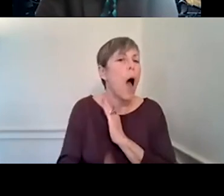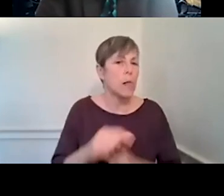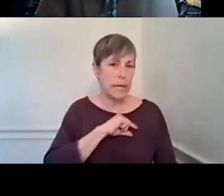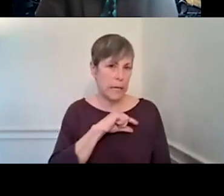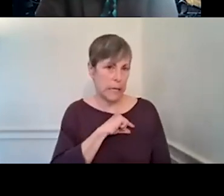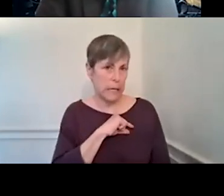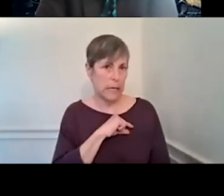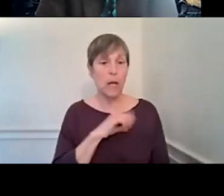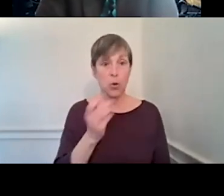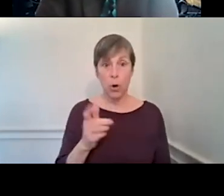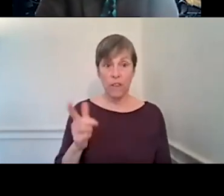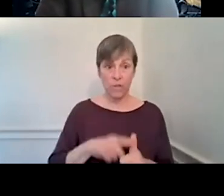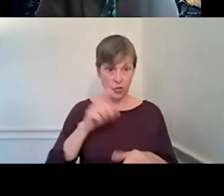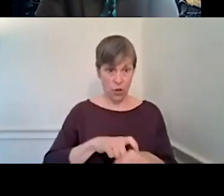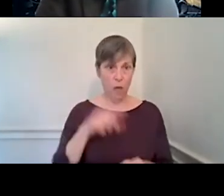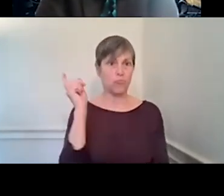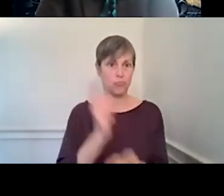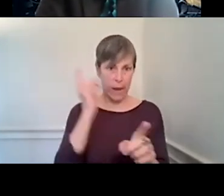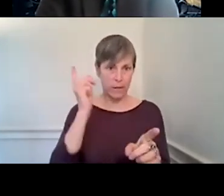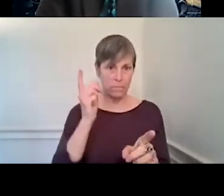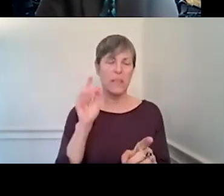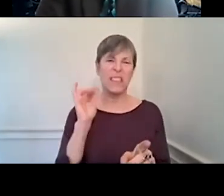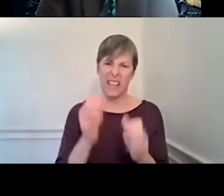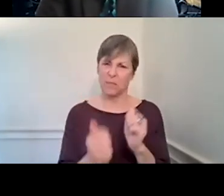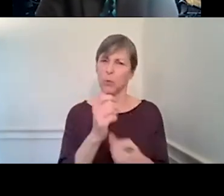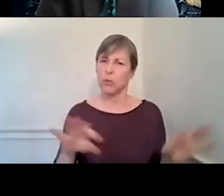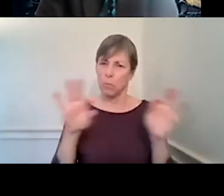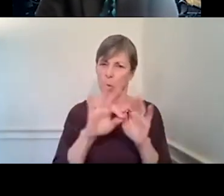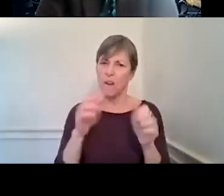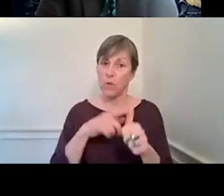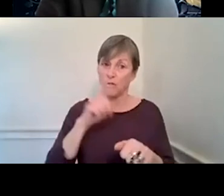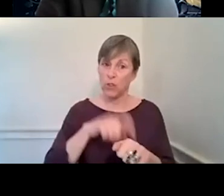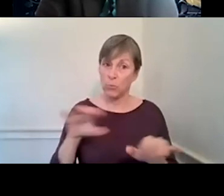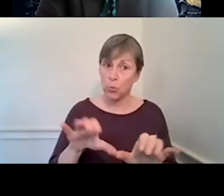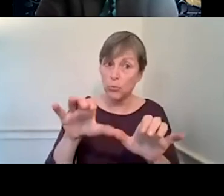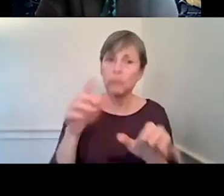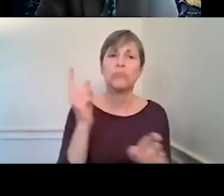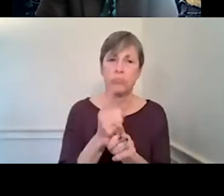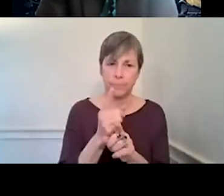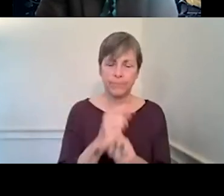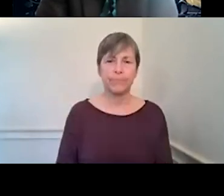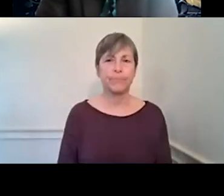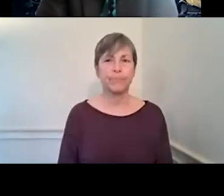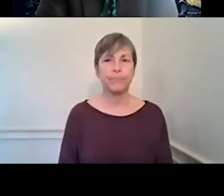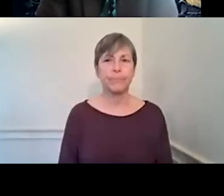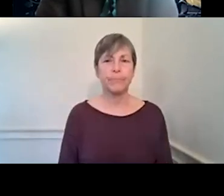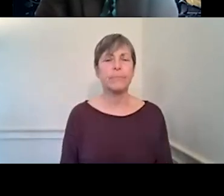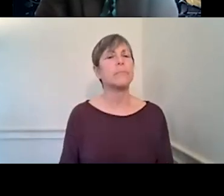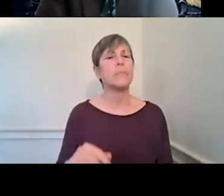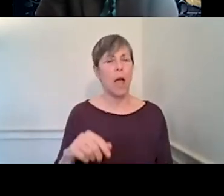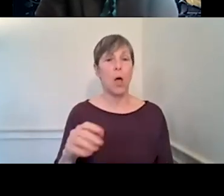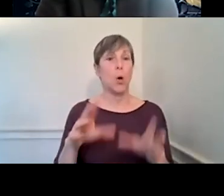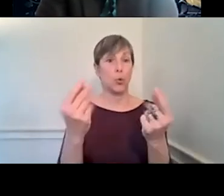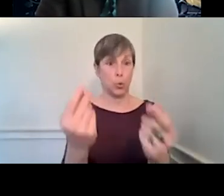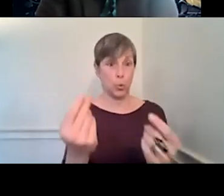correct the first time is really the most important thing. And step back and take a look at it